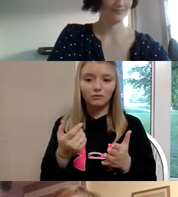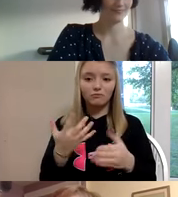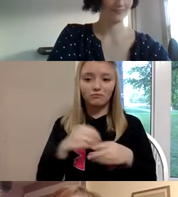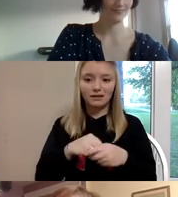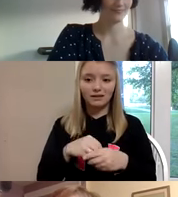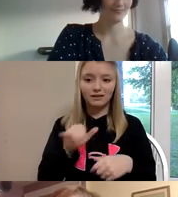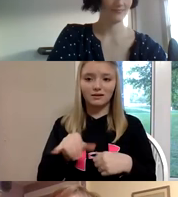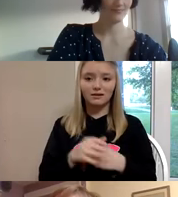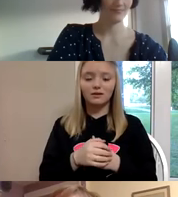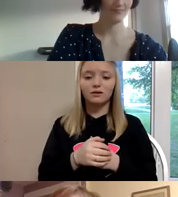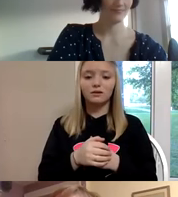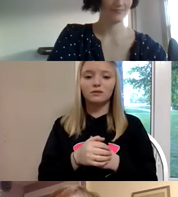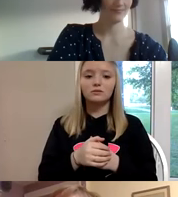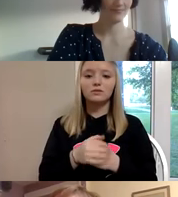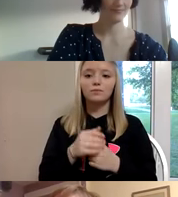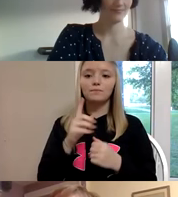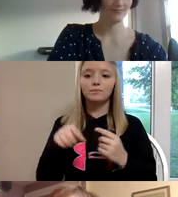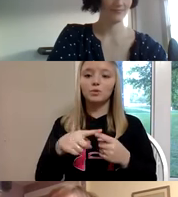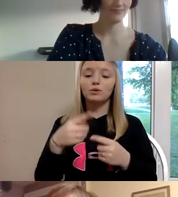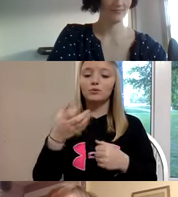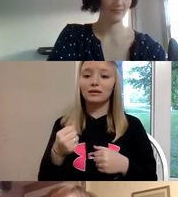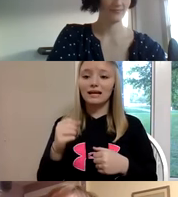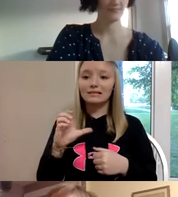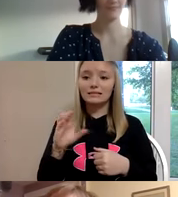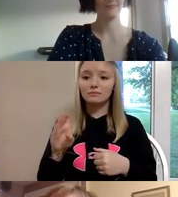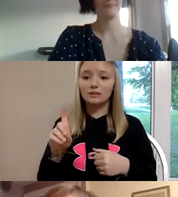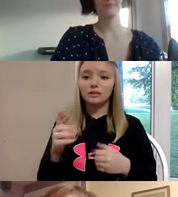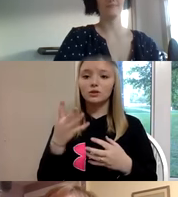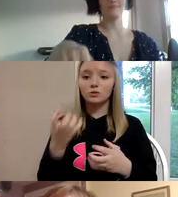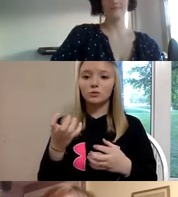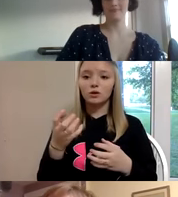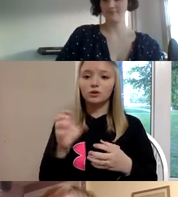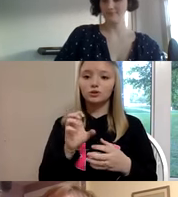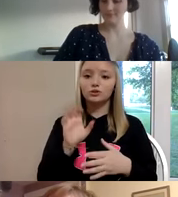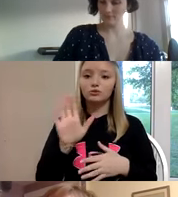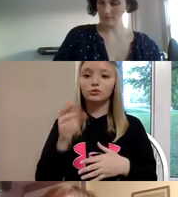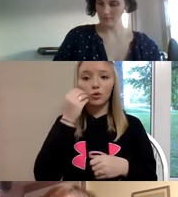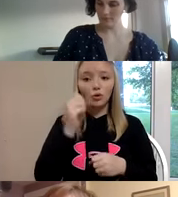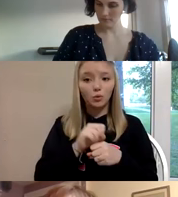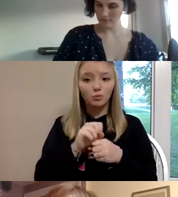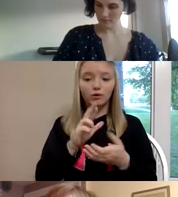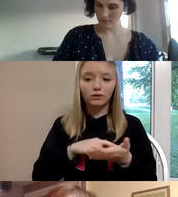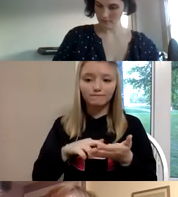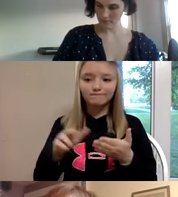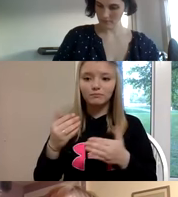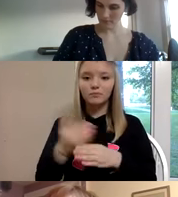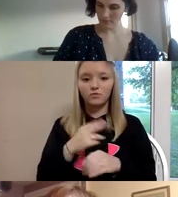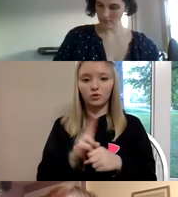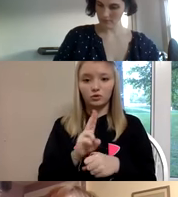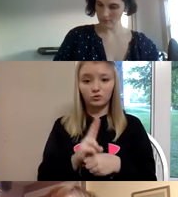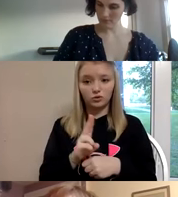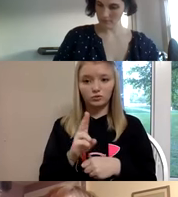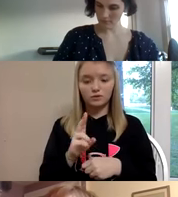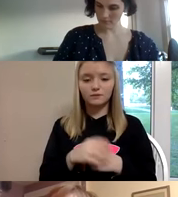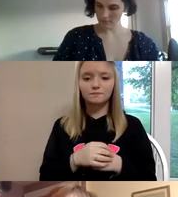when it comes to getting CBD, you want to do your homework before you use CBD. You need